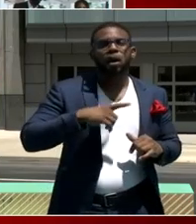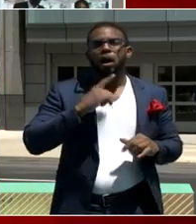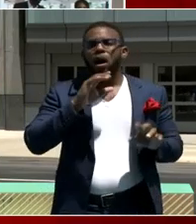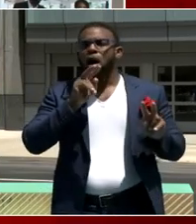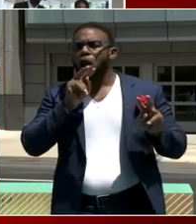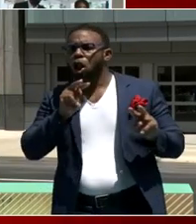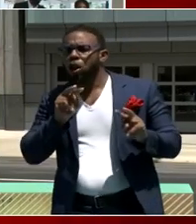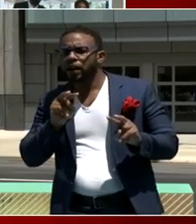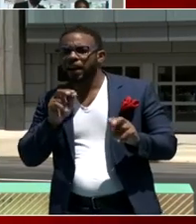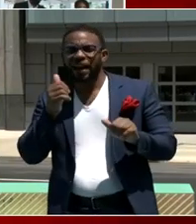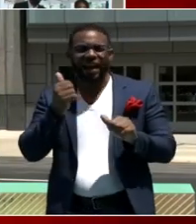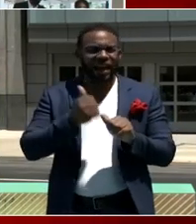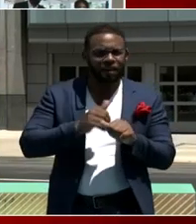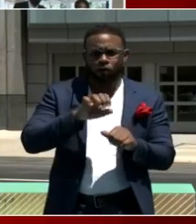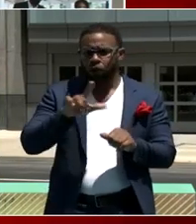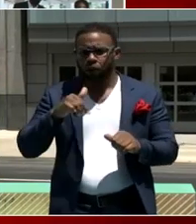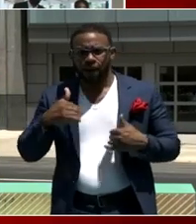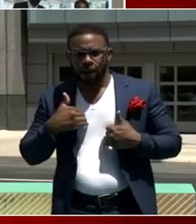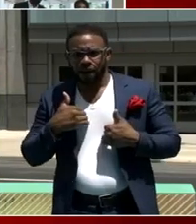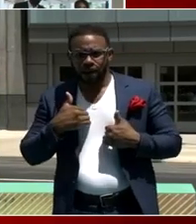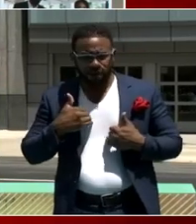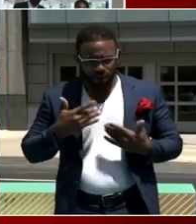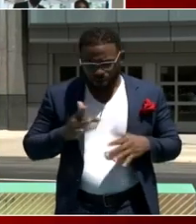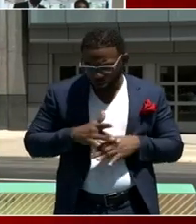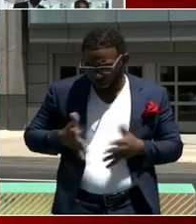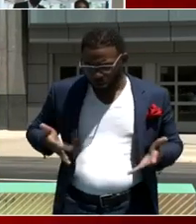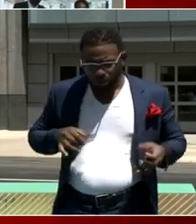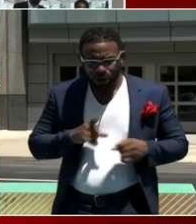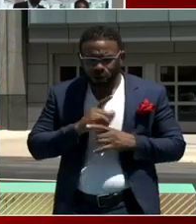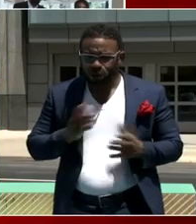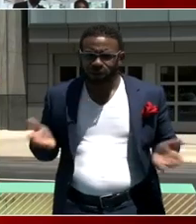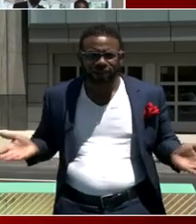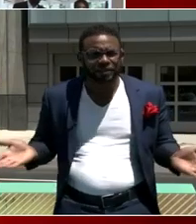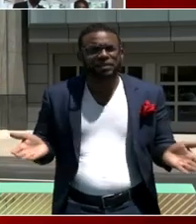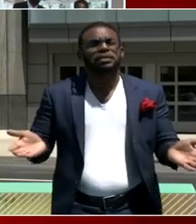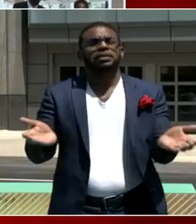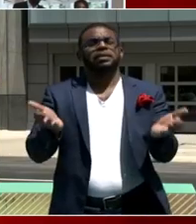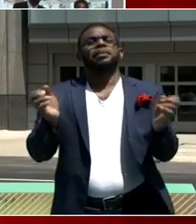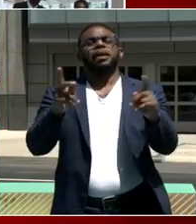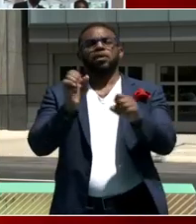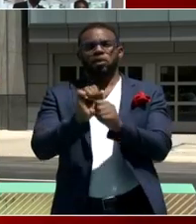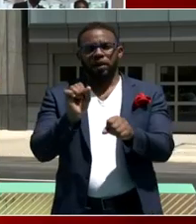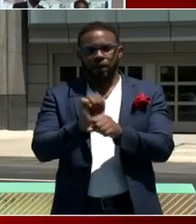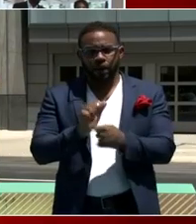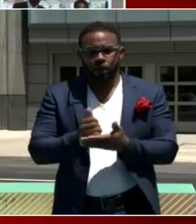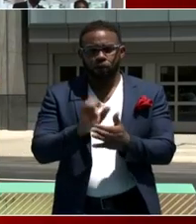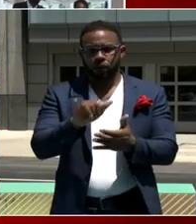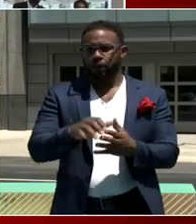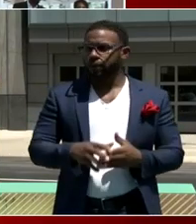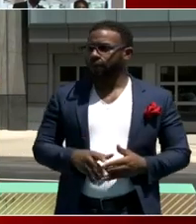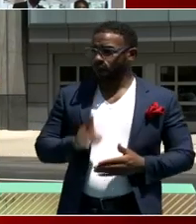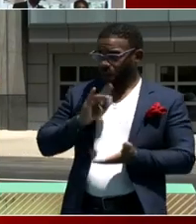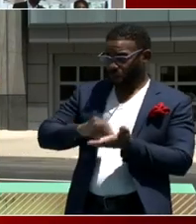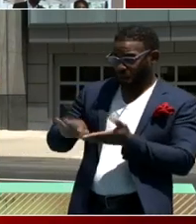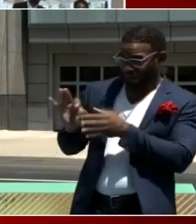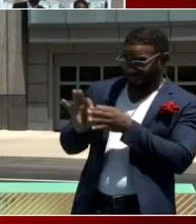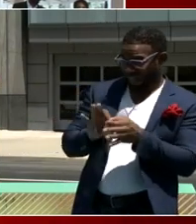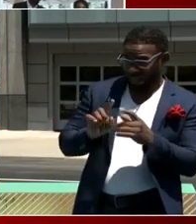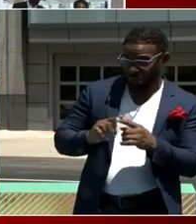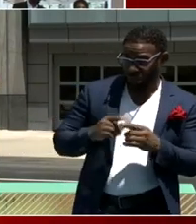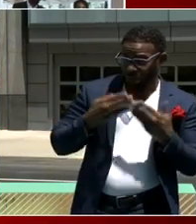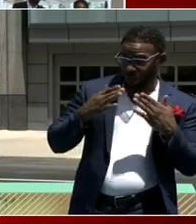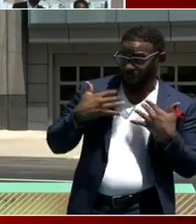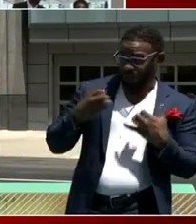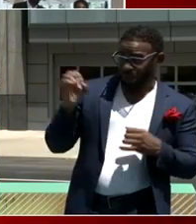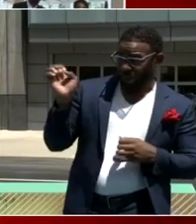are looking at every tool that we have in front of us to make sure we can get people back to work and help in doing that. Are the waivers tied to the